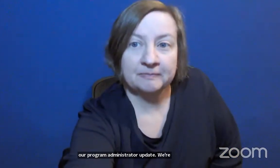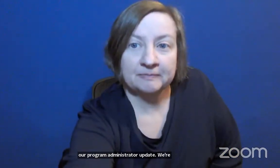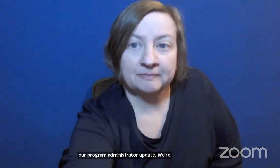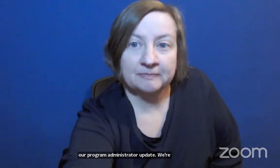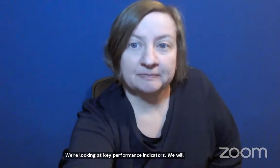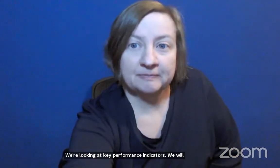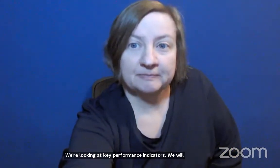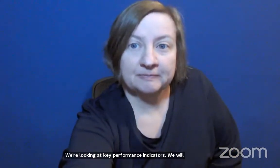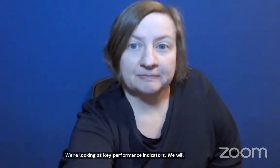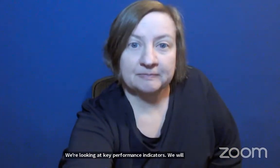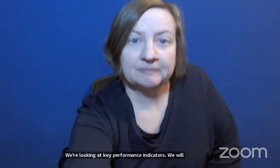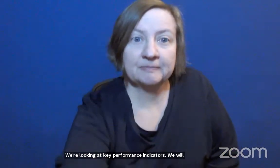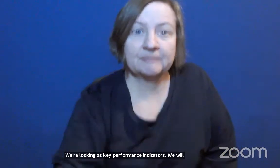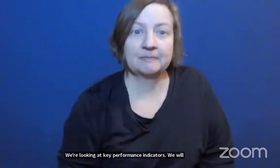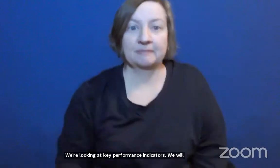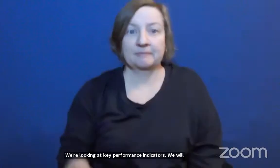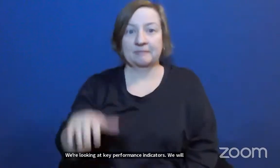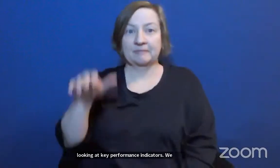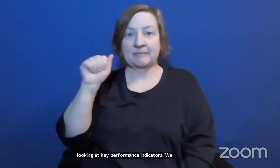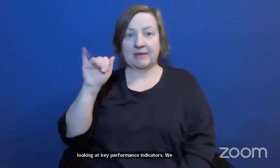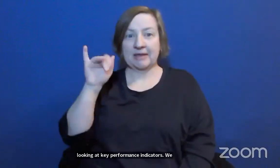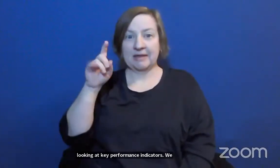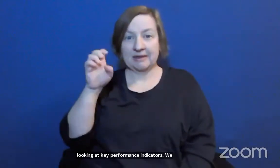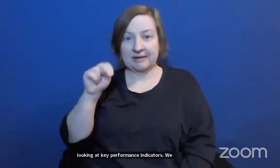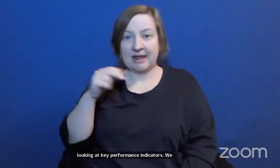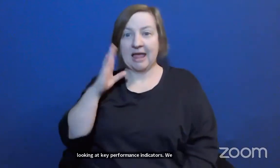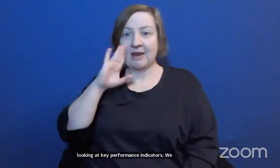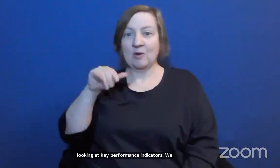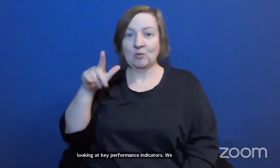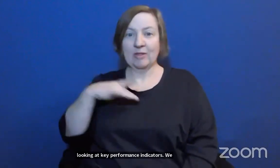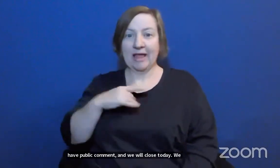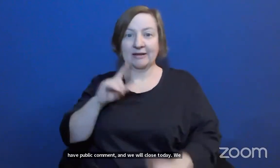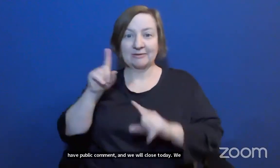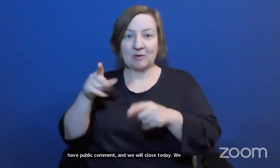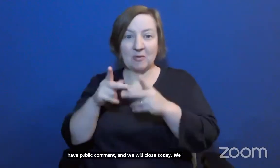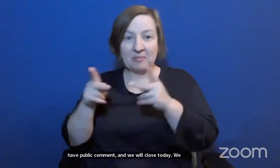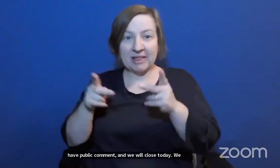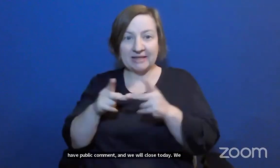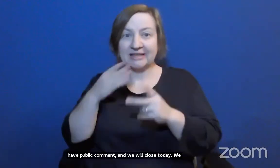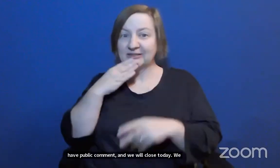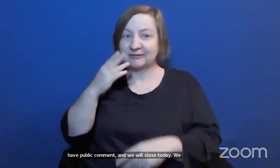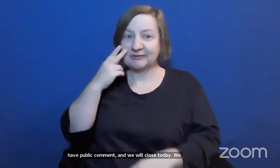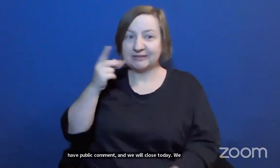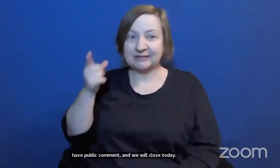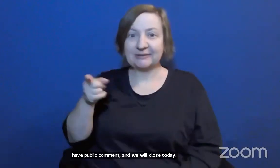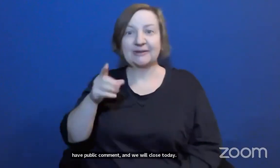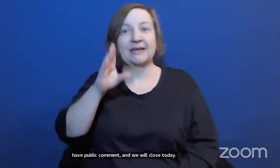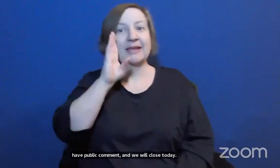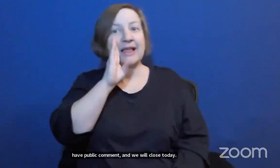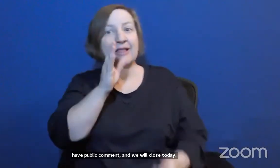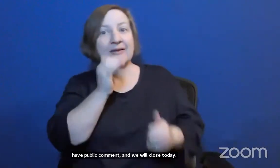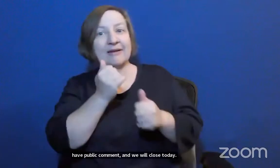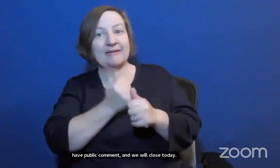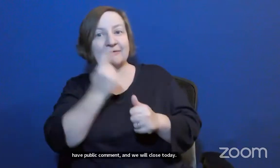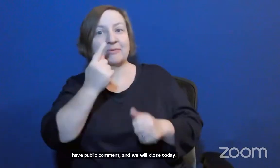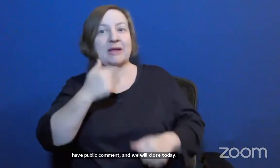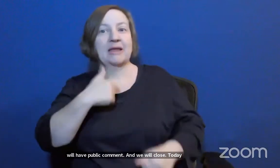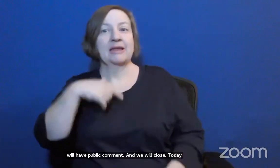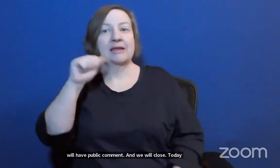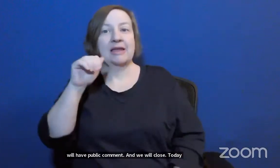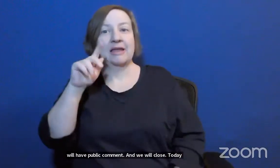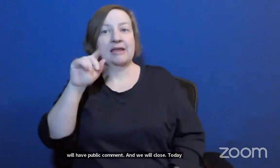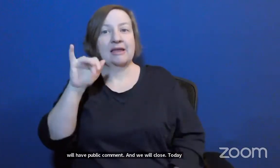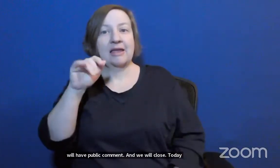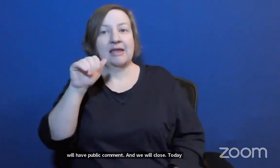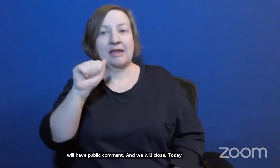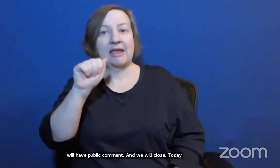I know you like to go places. And it's good to see you. All right. So hello, everyone. Aiden Grunauer, pronouns are